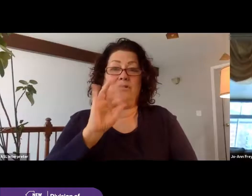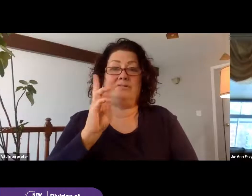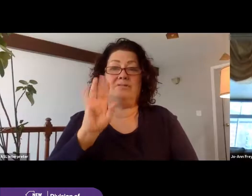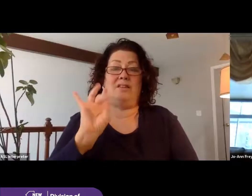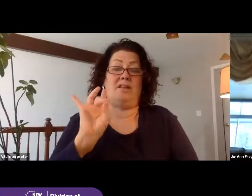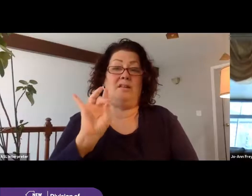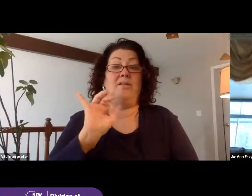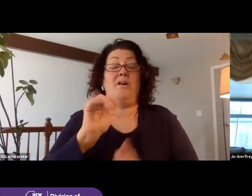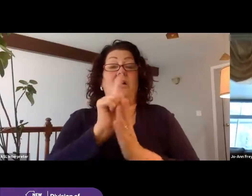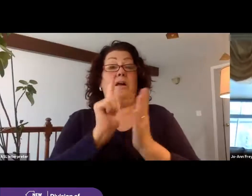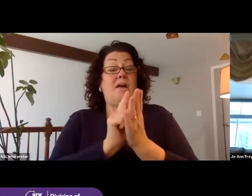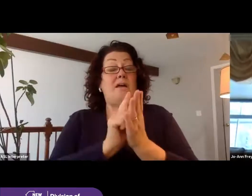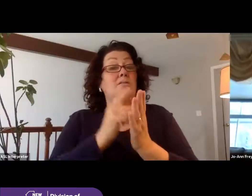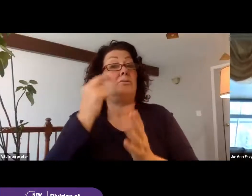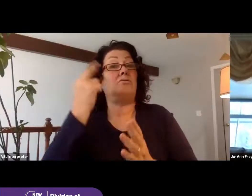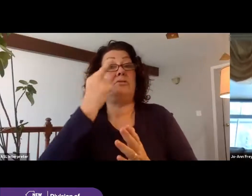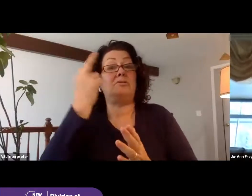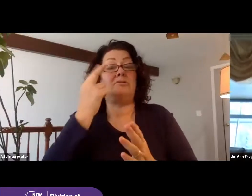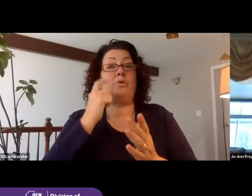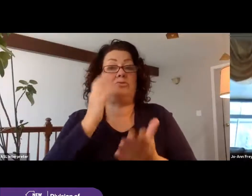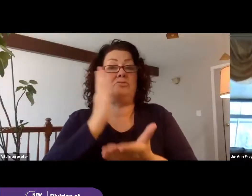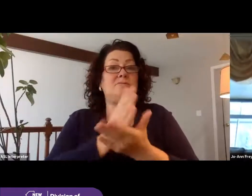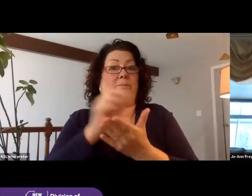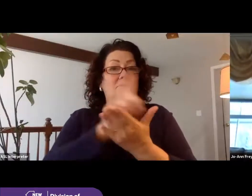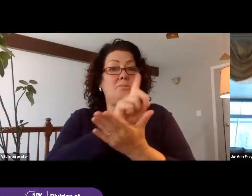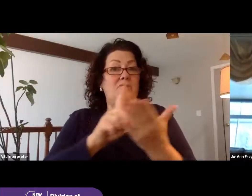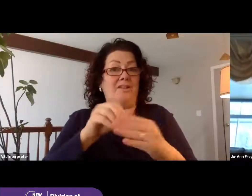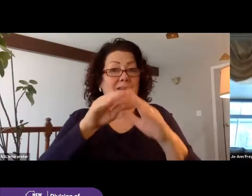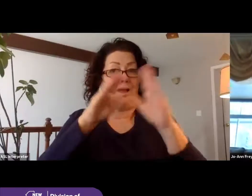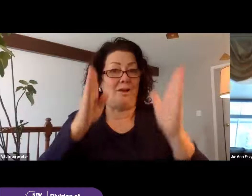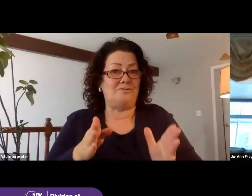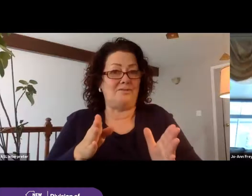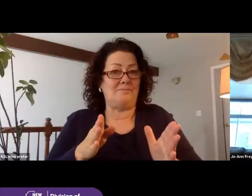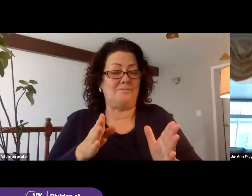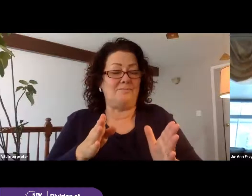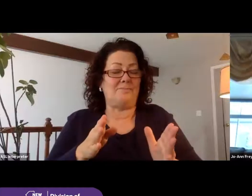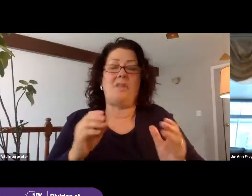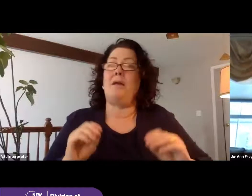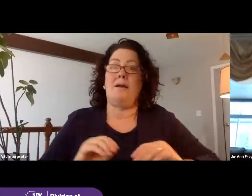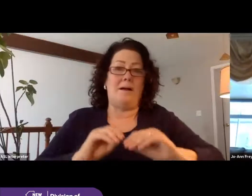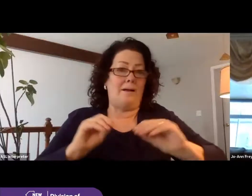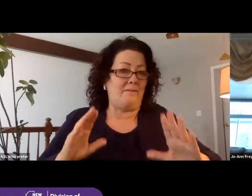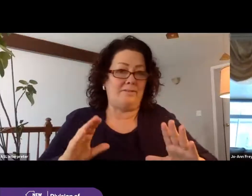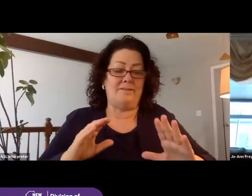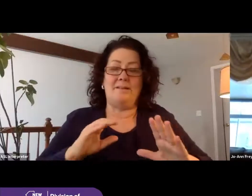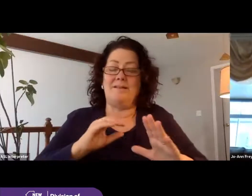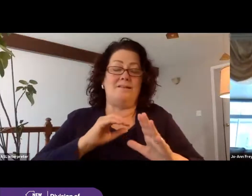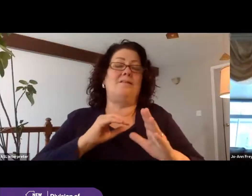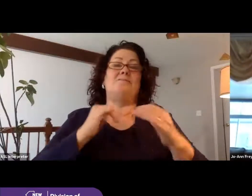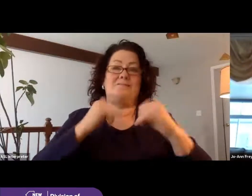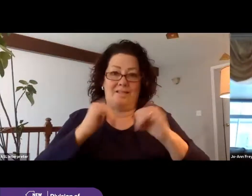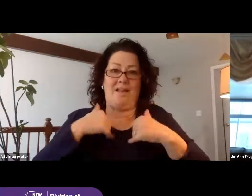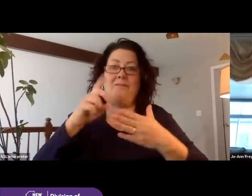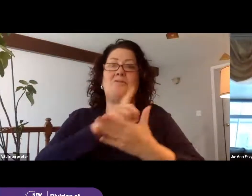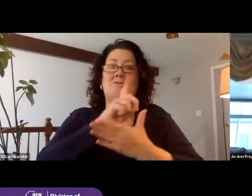act itself was intended to bring an end to discrimination in housing. Now, I know as we just discussed, that obviously hasn't happened, but